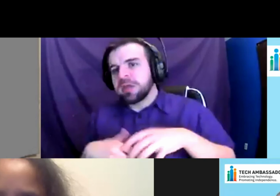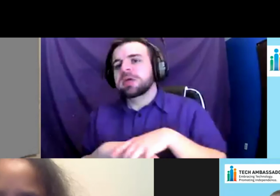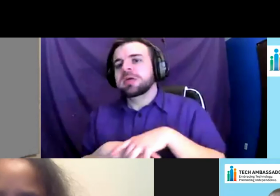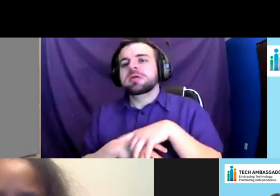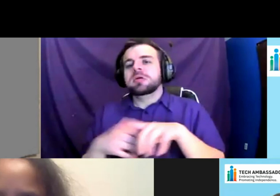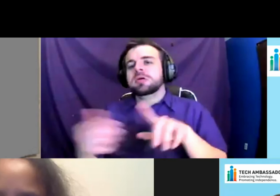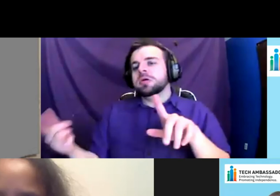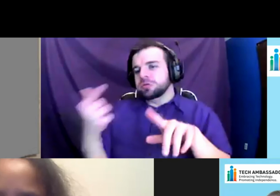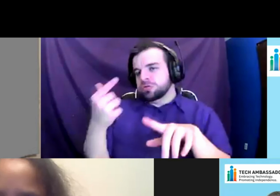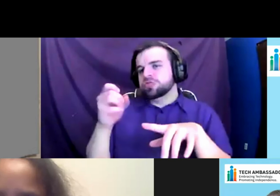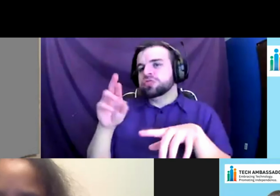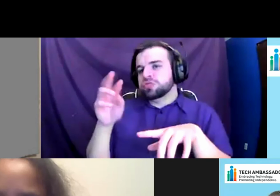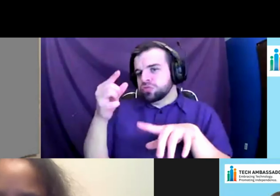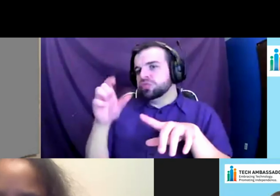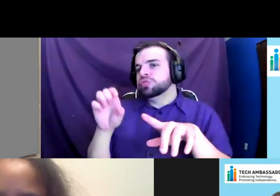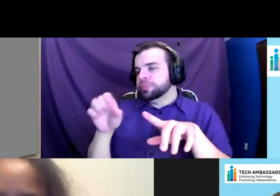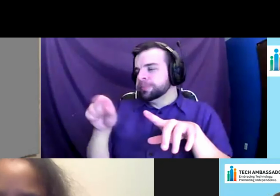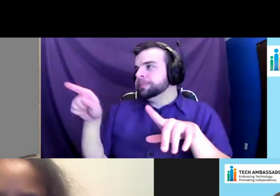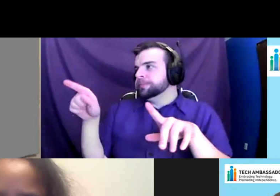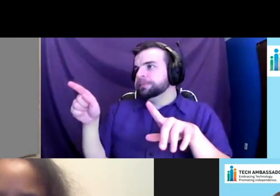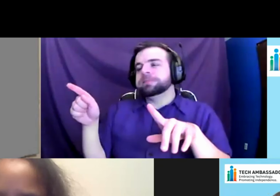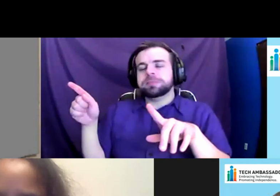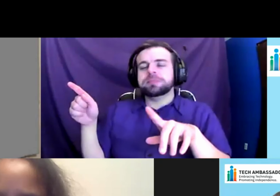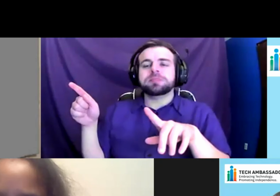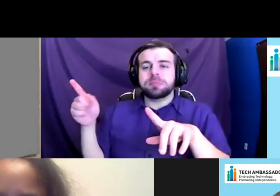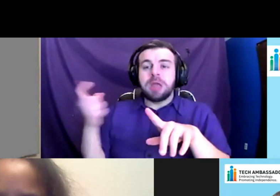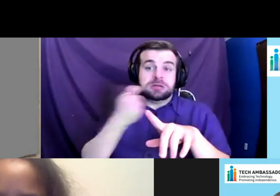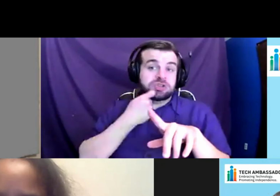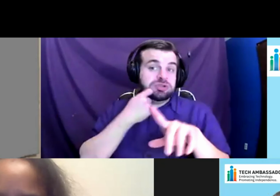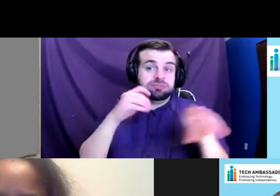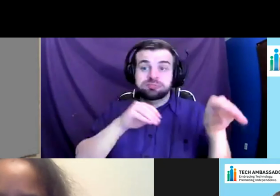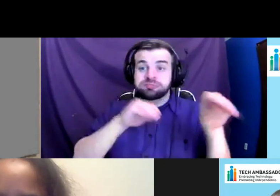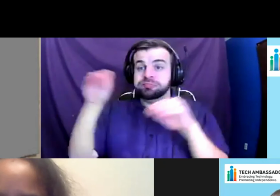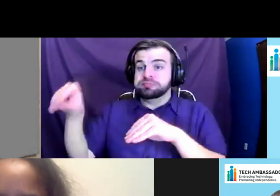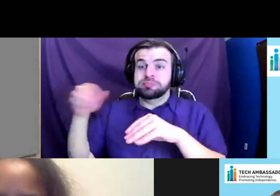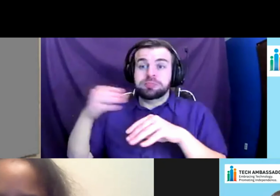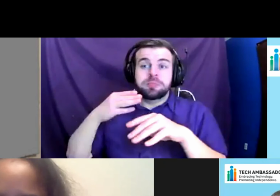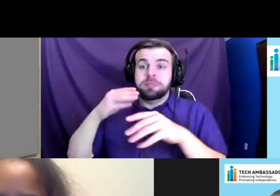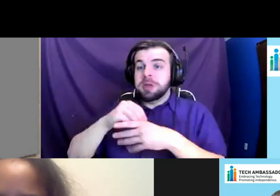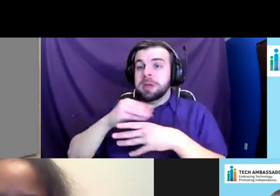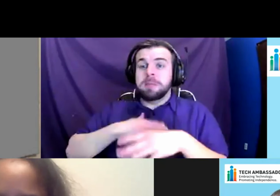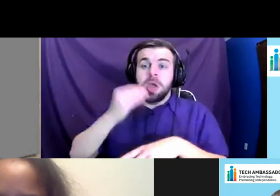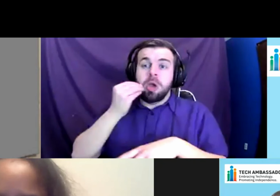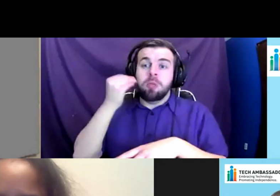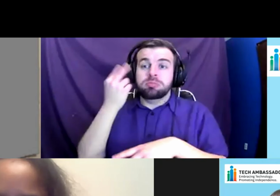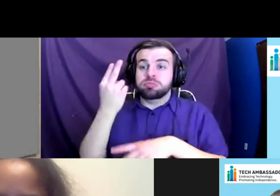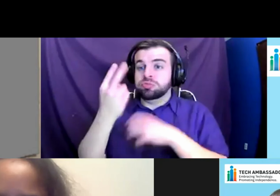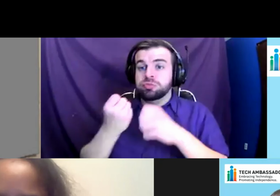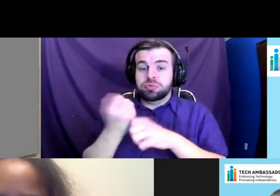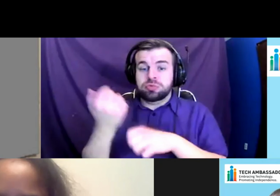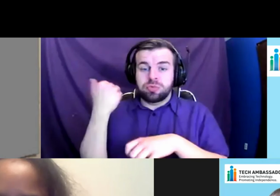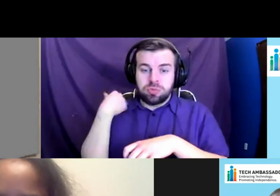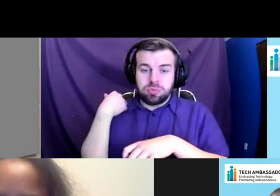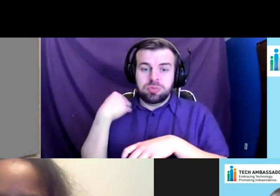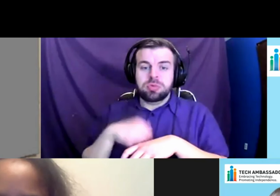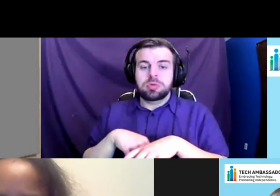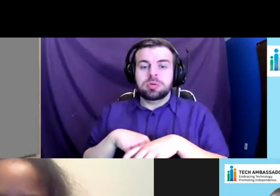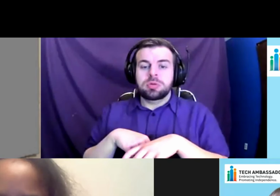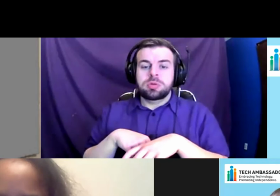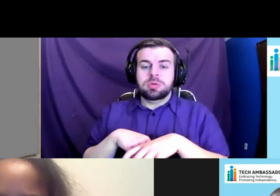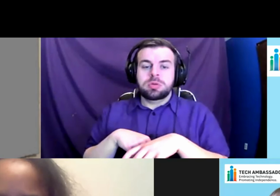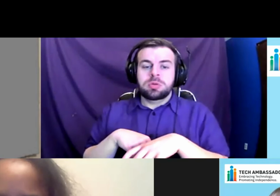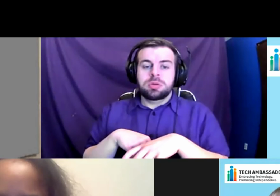now, you know, I just put one in my home about 2 years ago, and my home's Yep. almost 20 years old. So it was very easy for